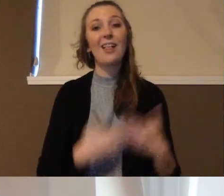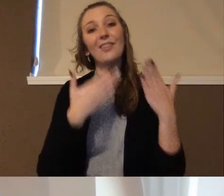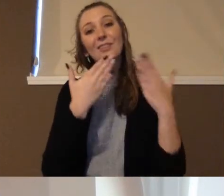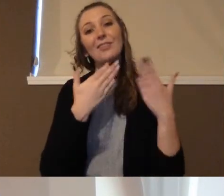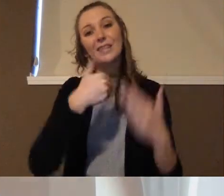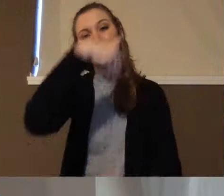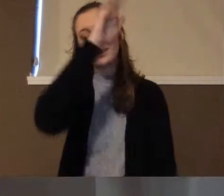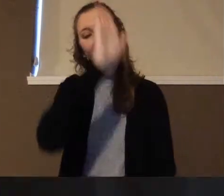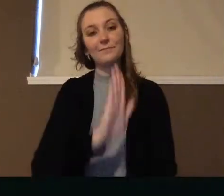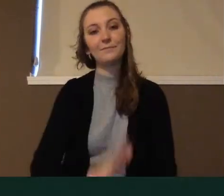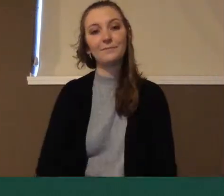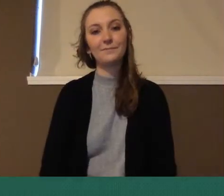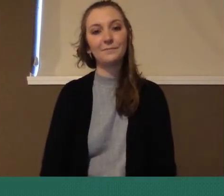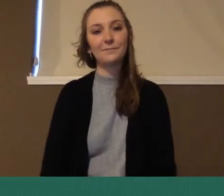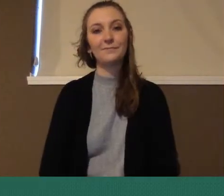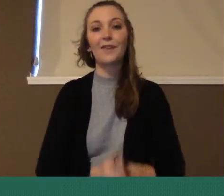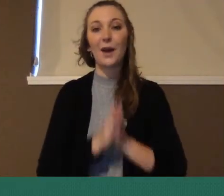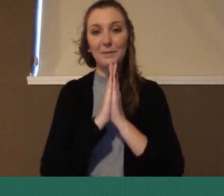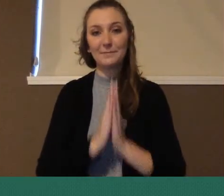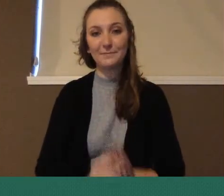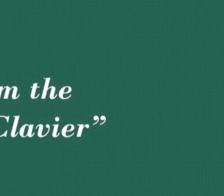Amen.